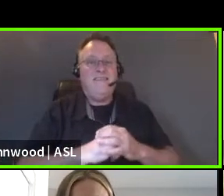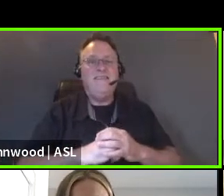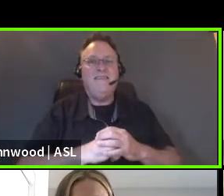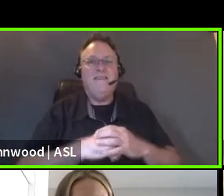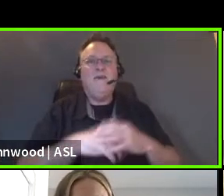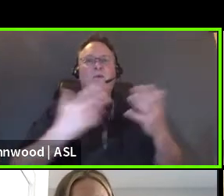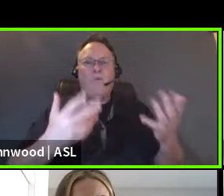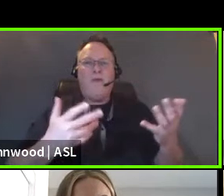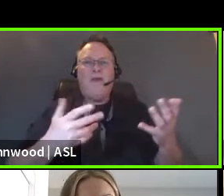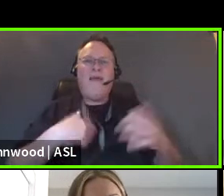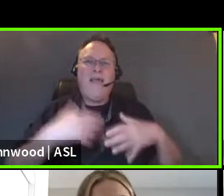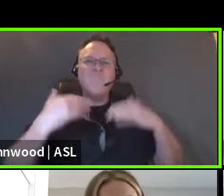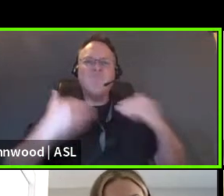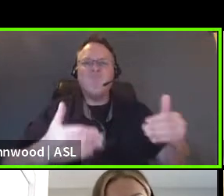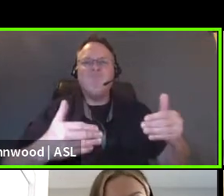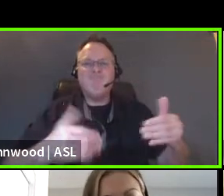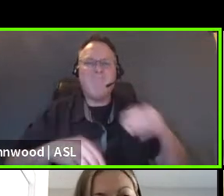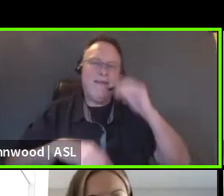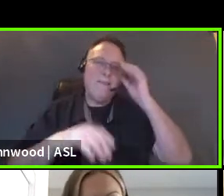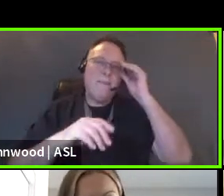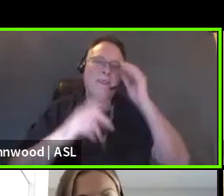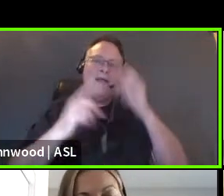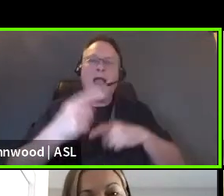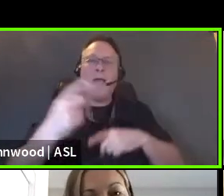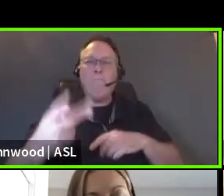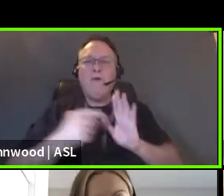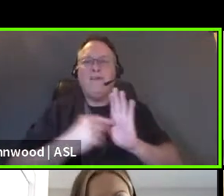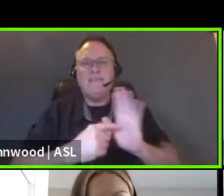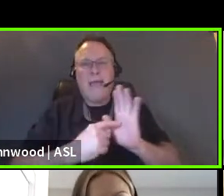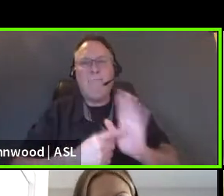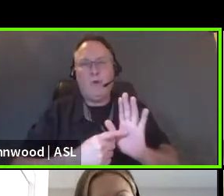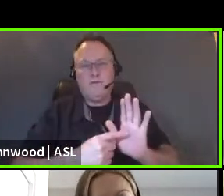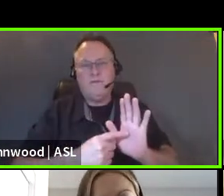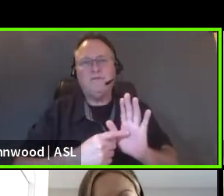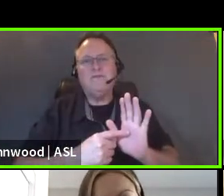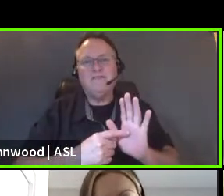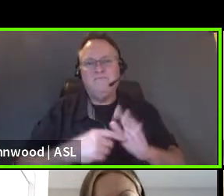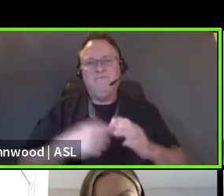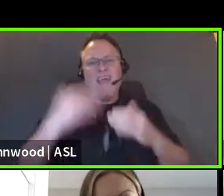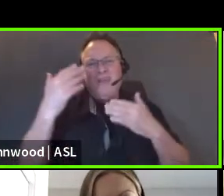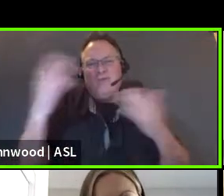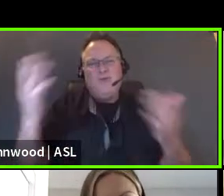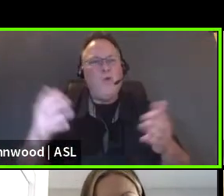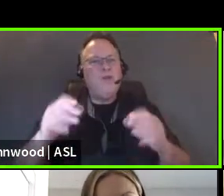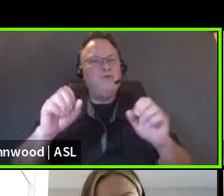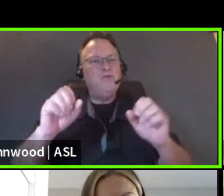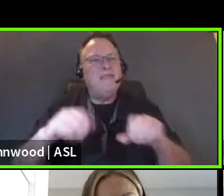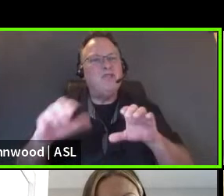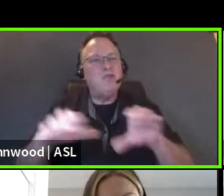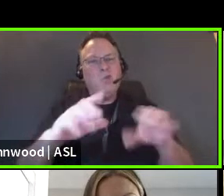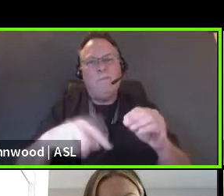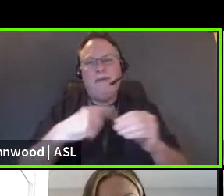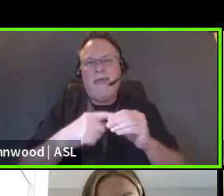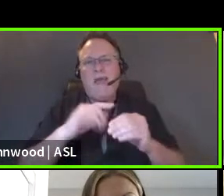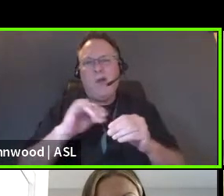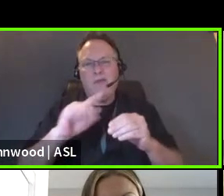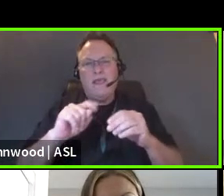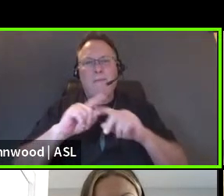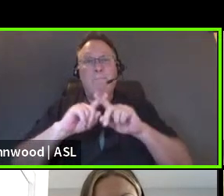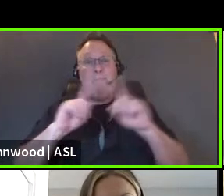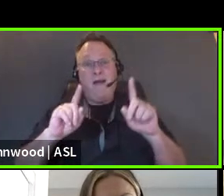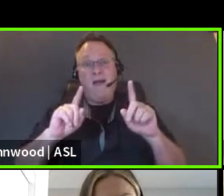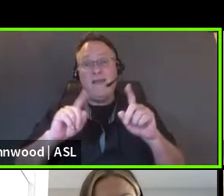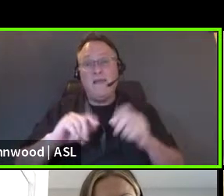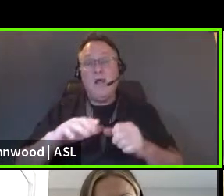Well, I guess I'll go. A couple of examples. I don't know what you can do about it, but certainly the